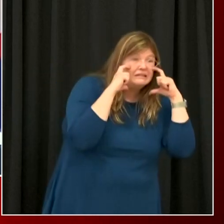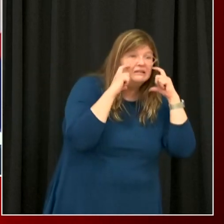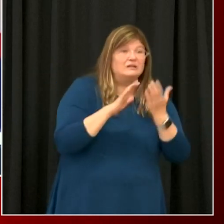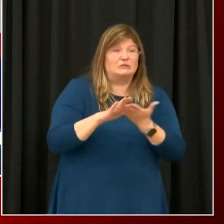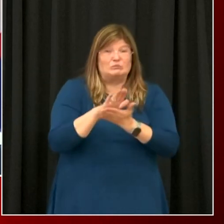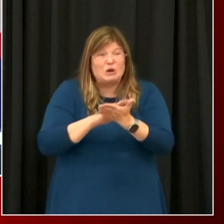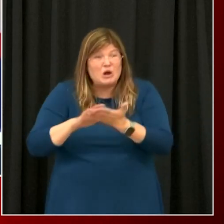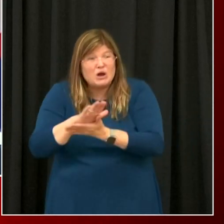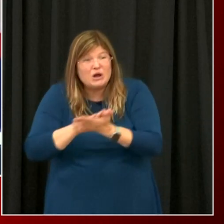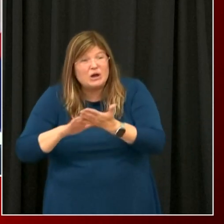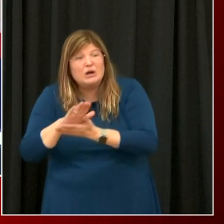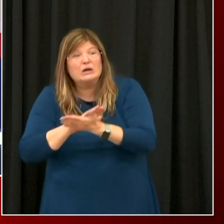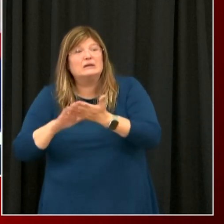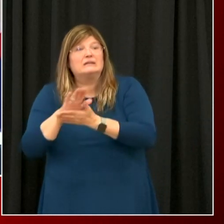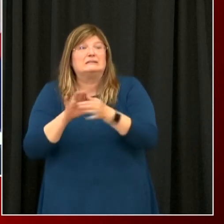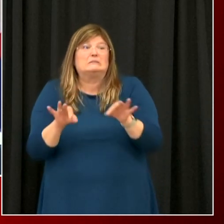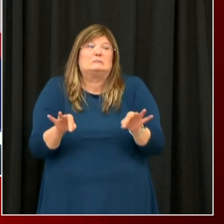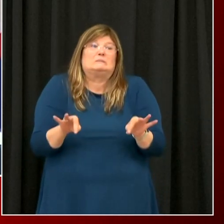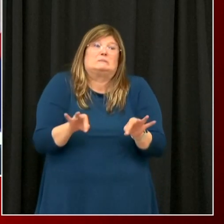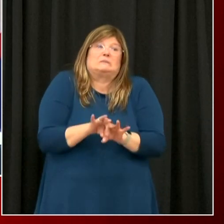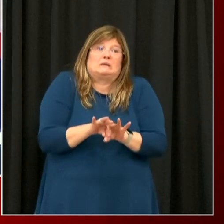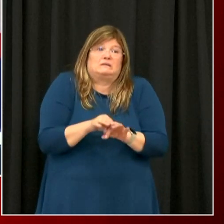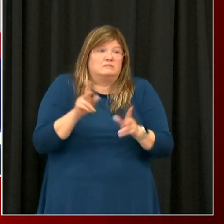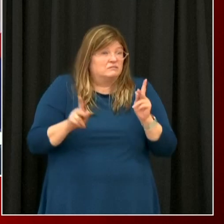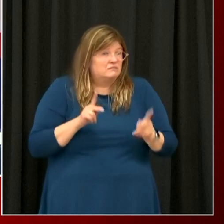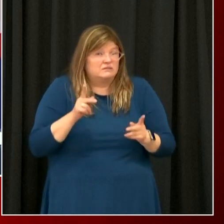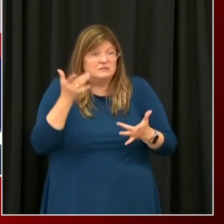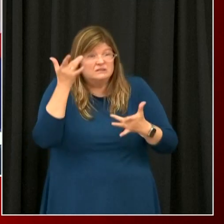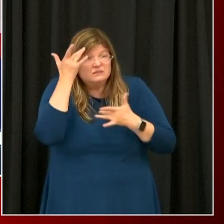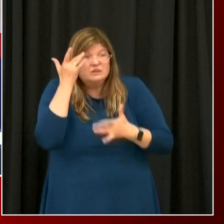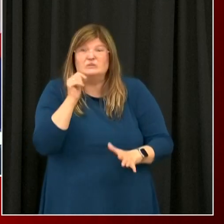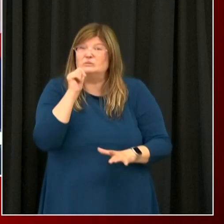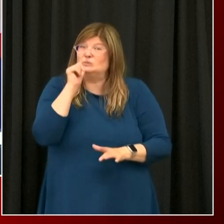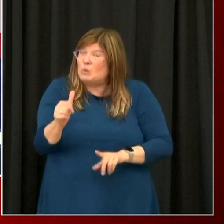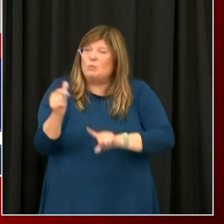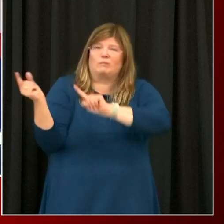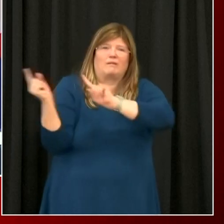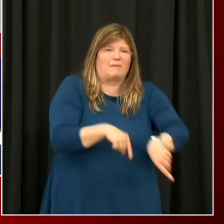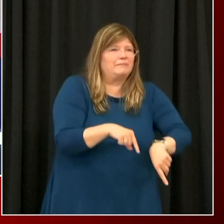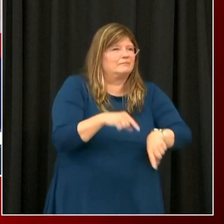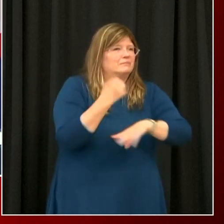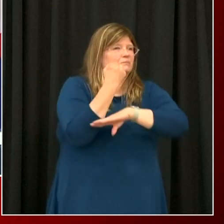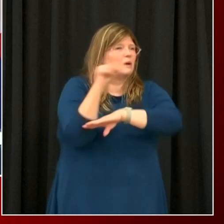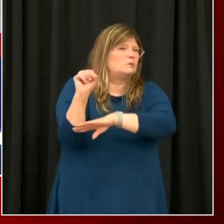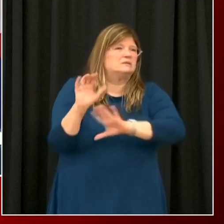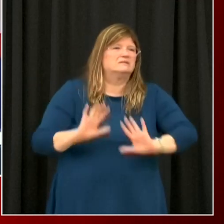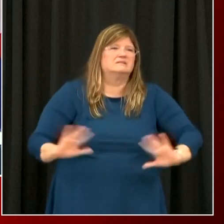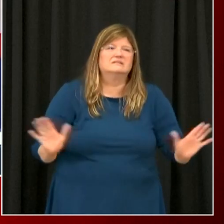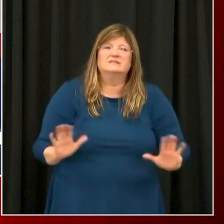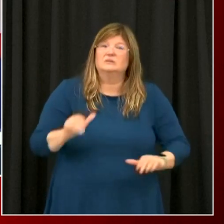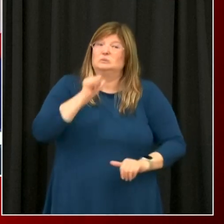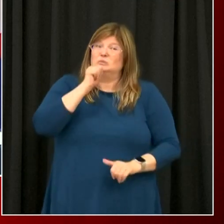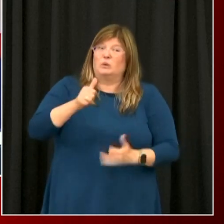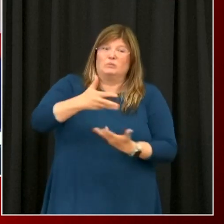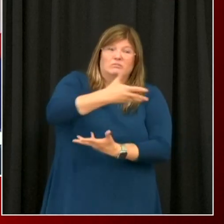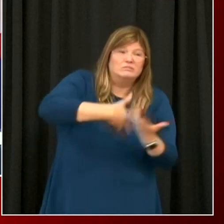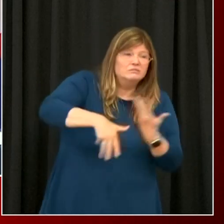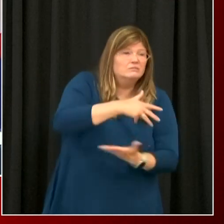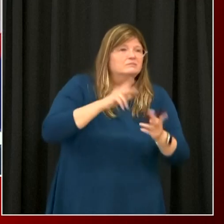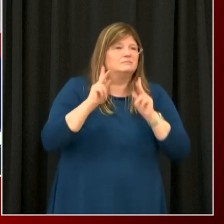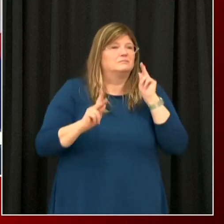and if they're sick, not coming down and not being around other people. If they're